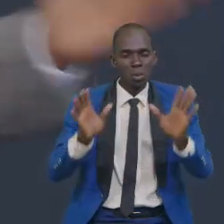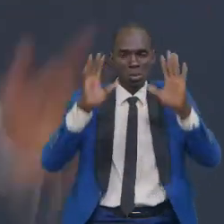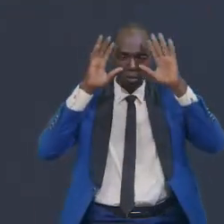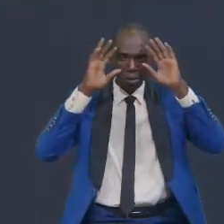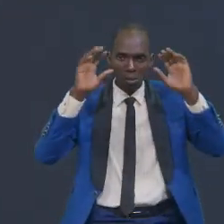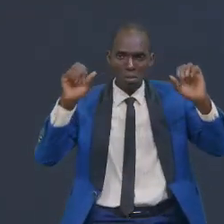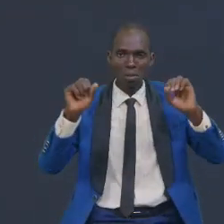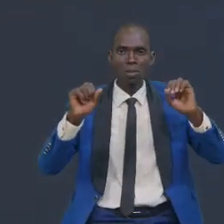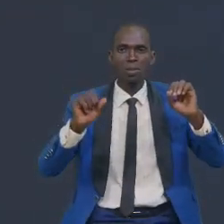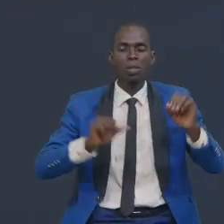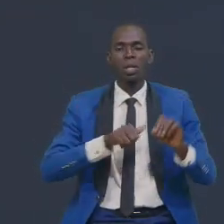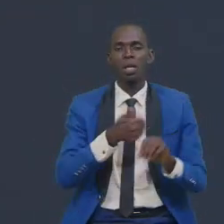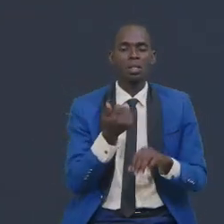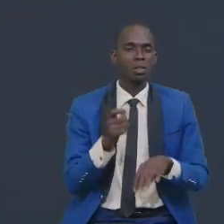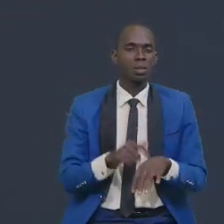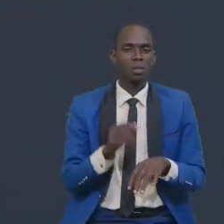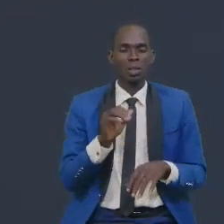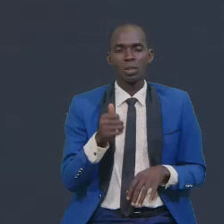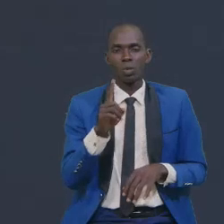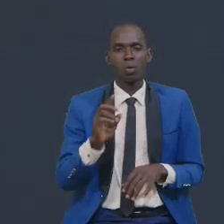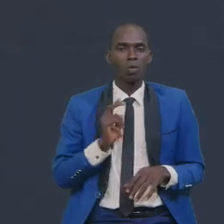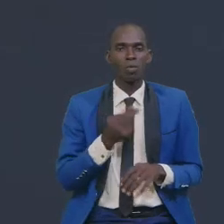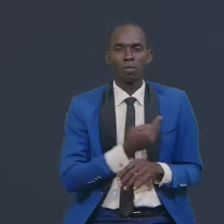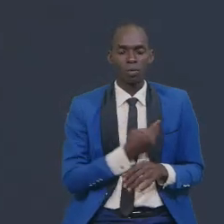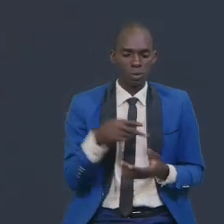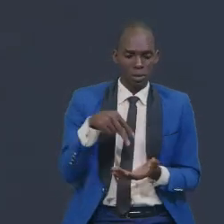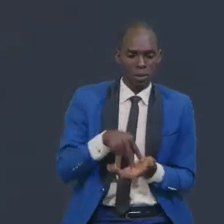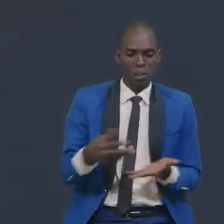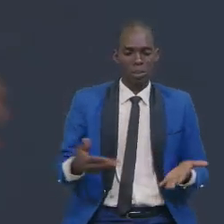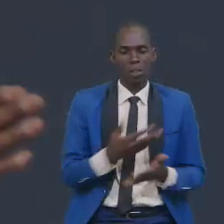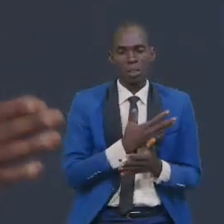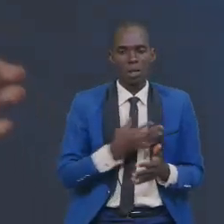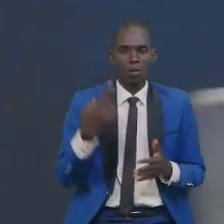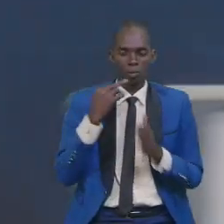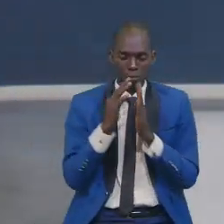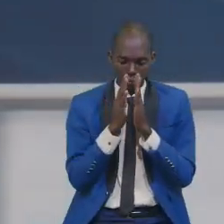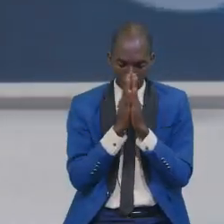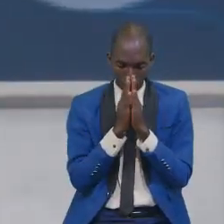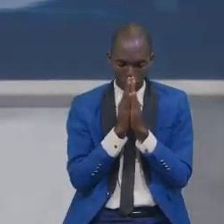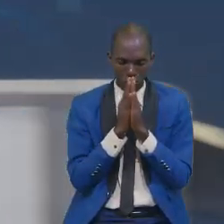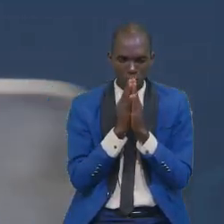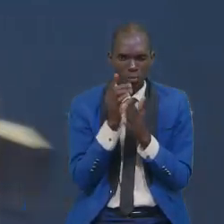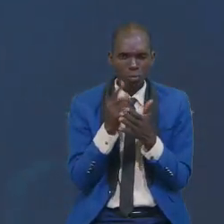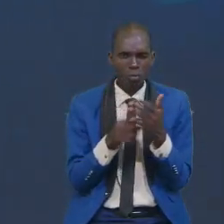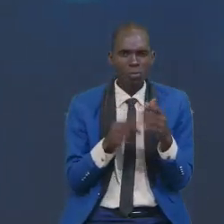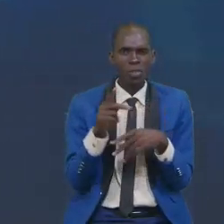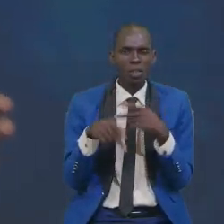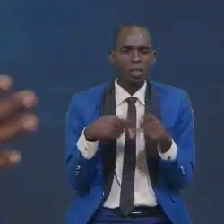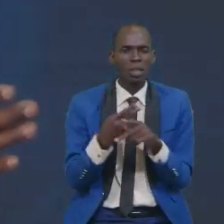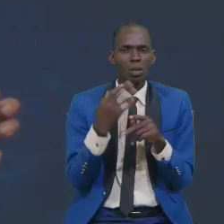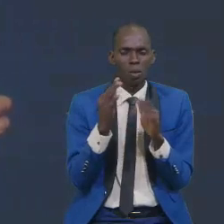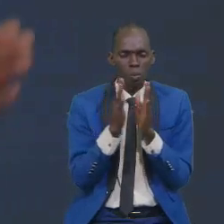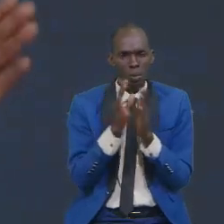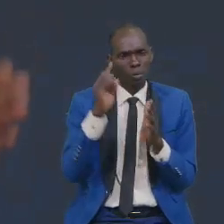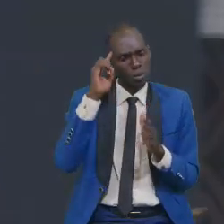of us when we stand here and will pray what kind of prayer do you think or